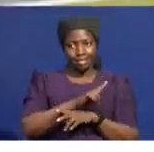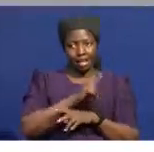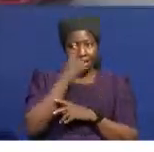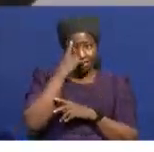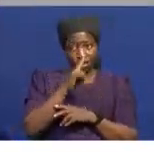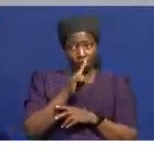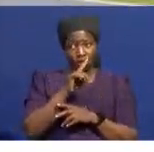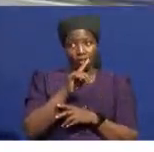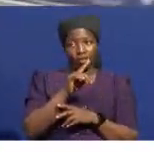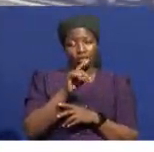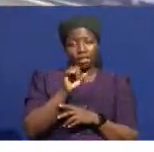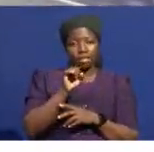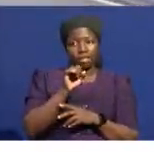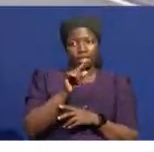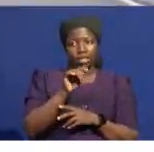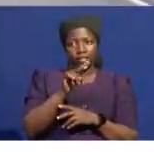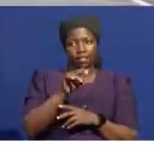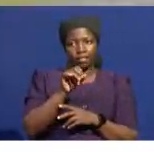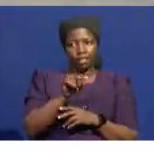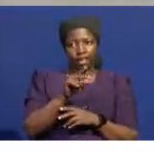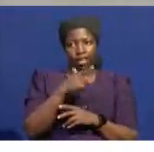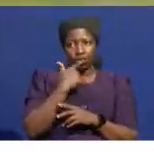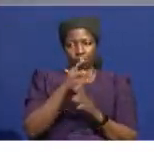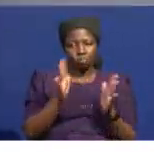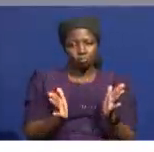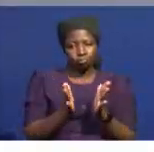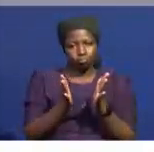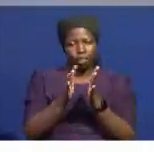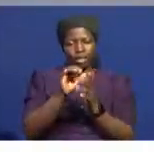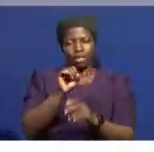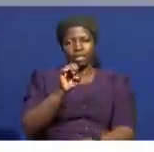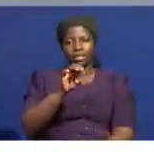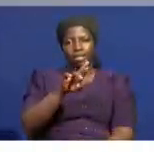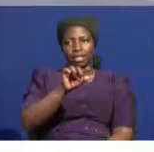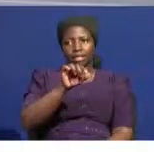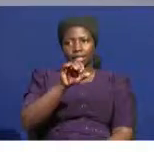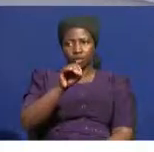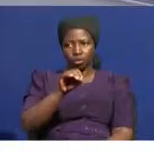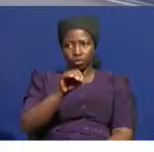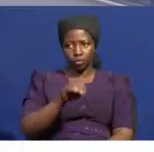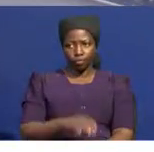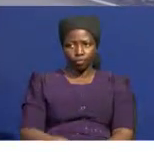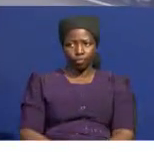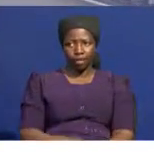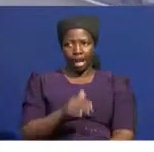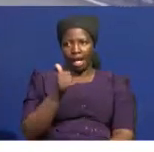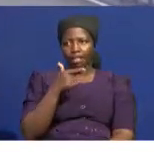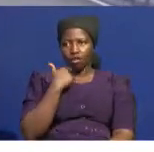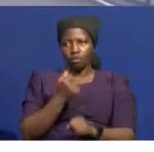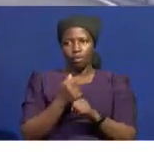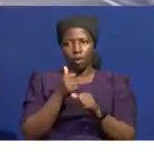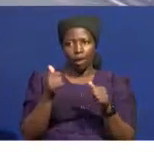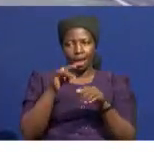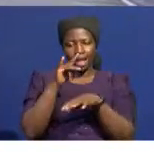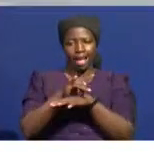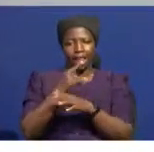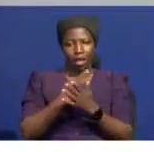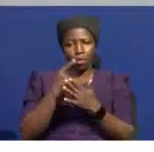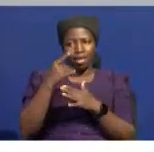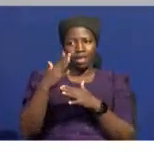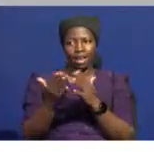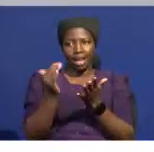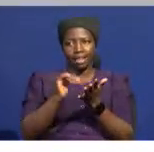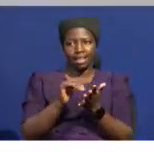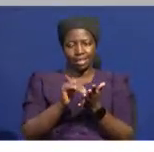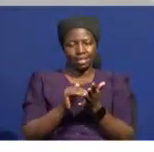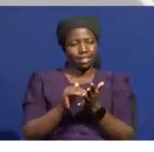Verstappen, who was thoroughly pushed by his Mexican teammate Sergio Perez. Mercedes, who failed to deliver on their early weekend pace yet again, only managed